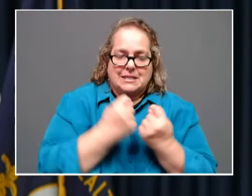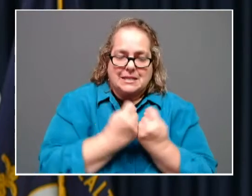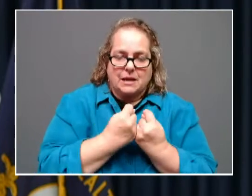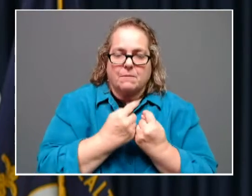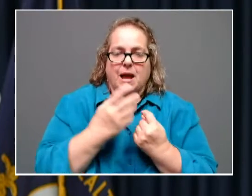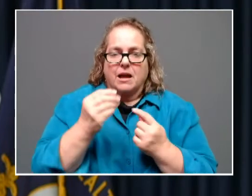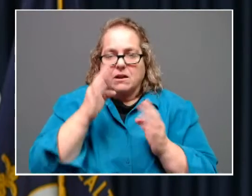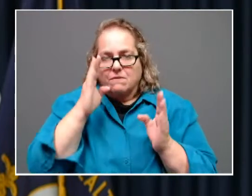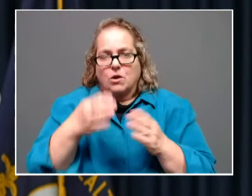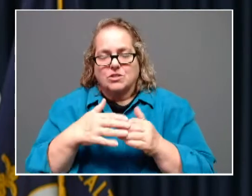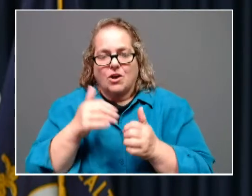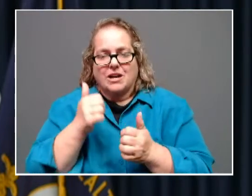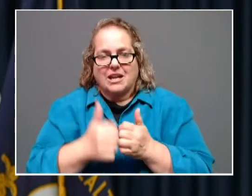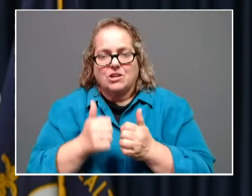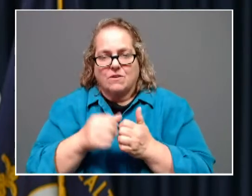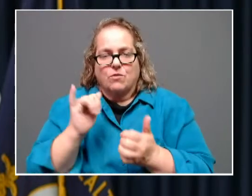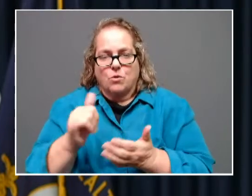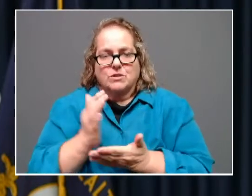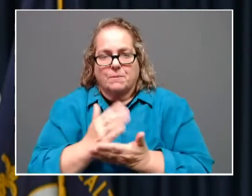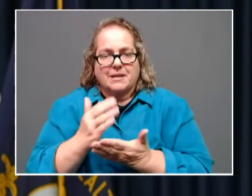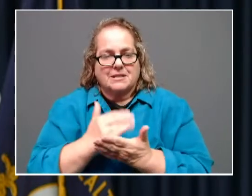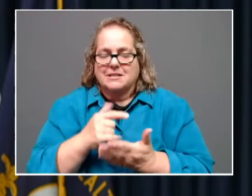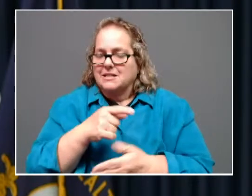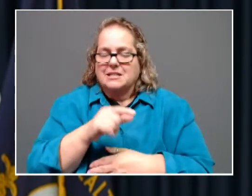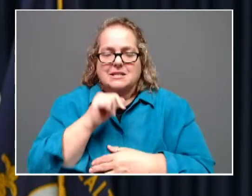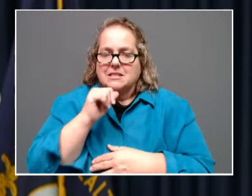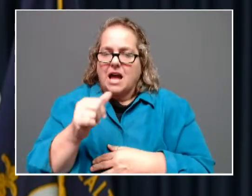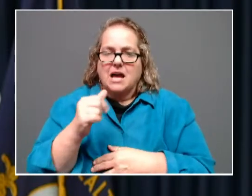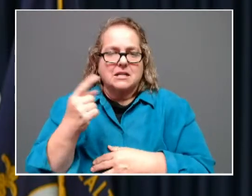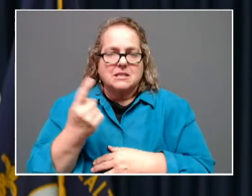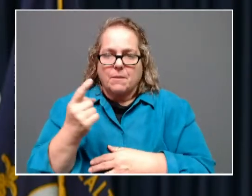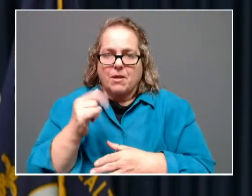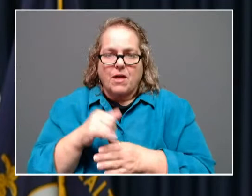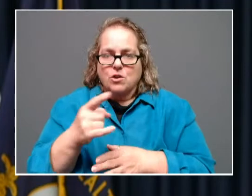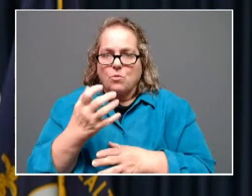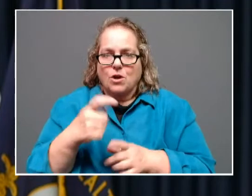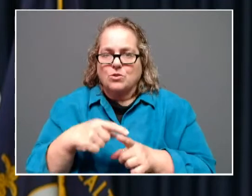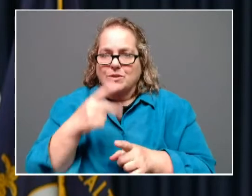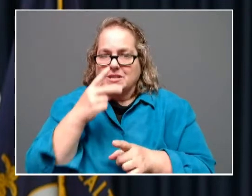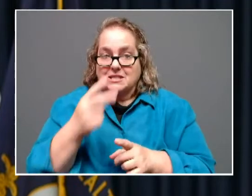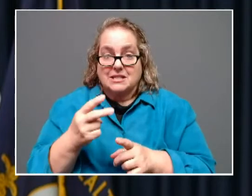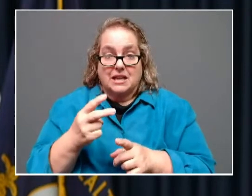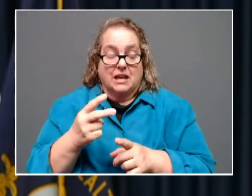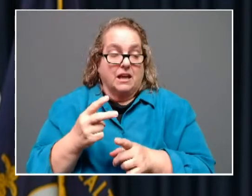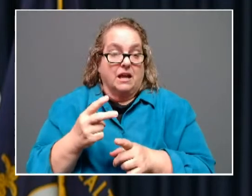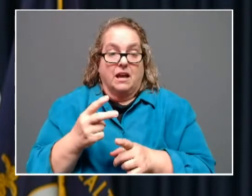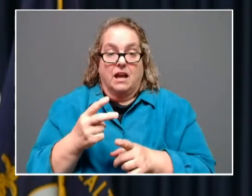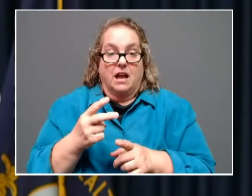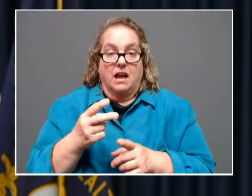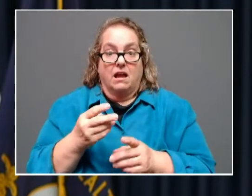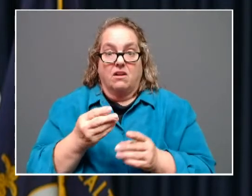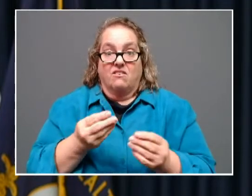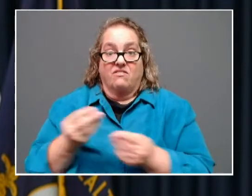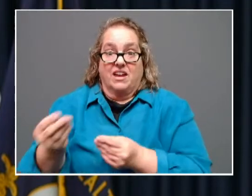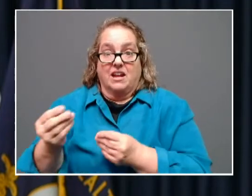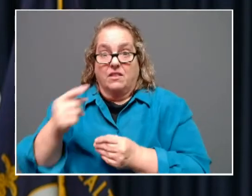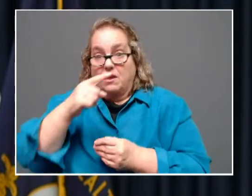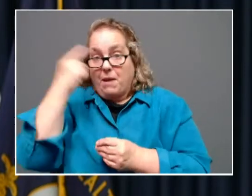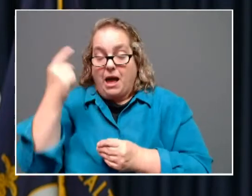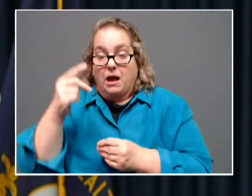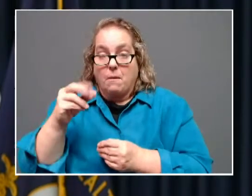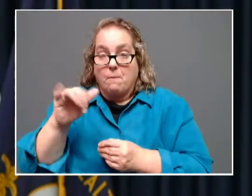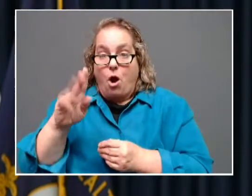of those pieces. This is not something that you want to see feed the black market. In fact, I think it does the